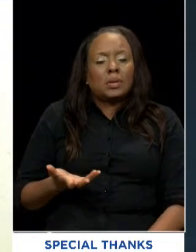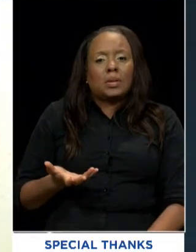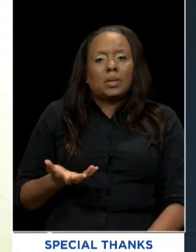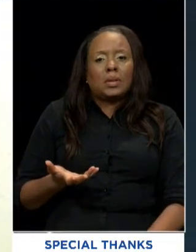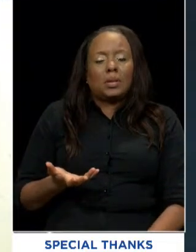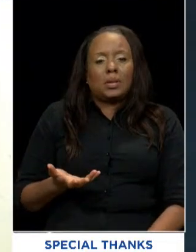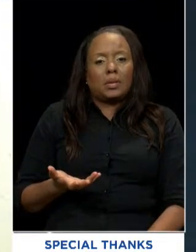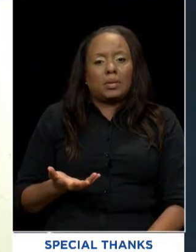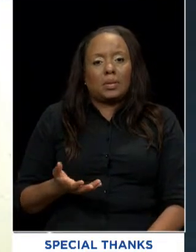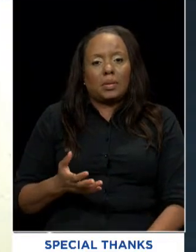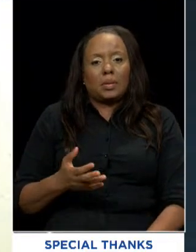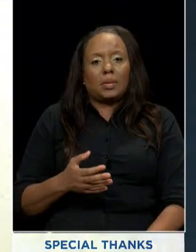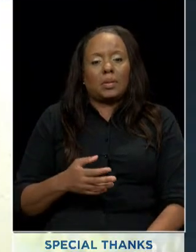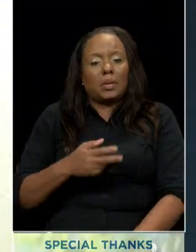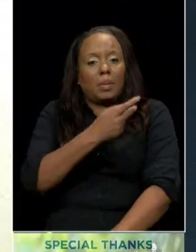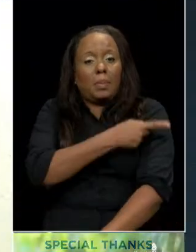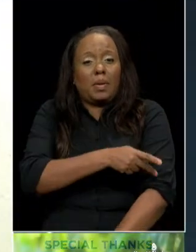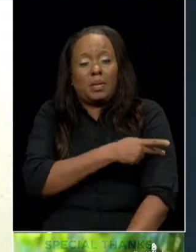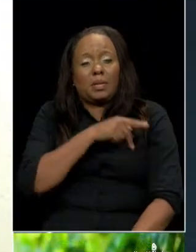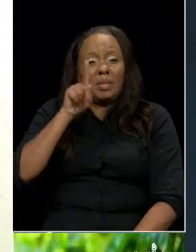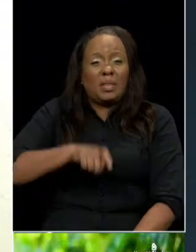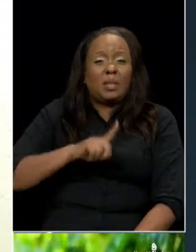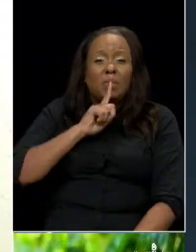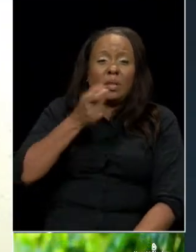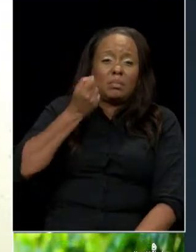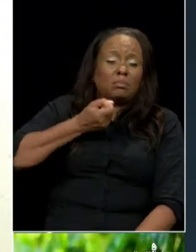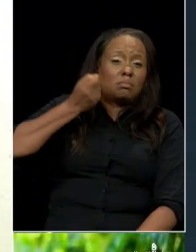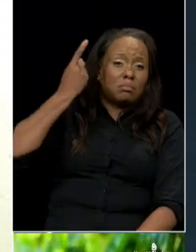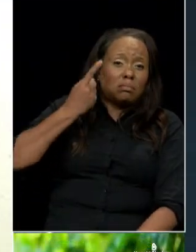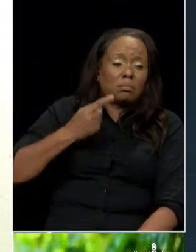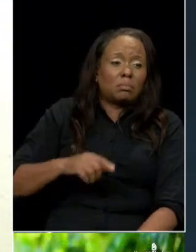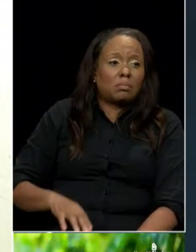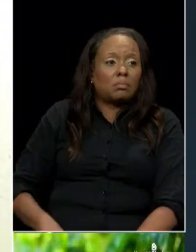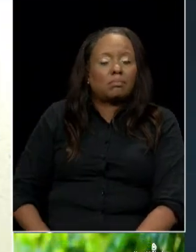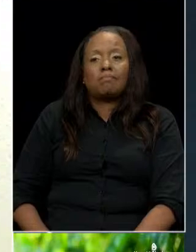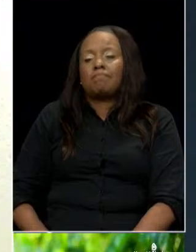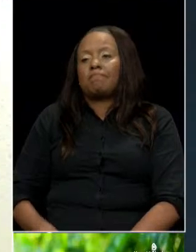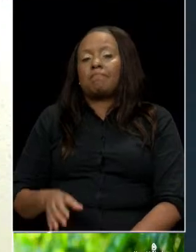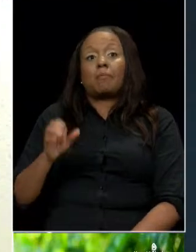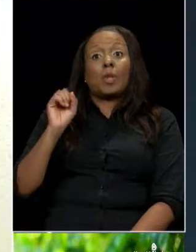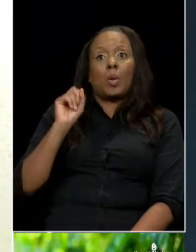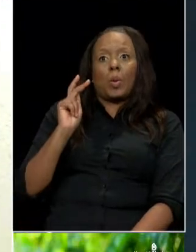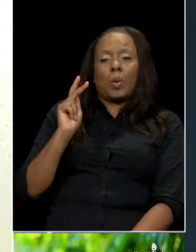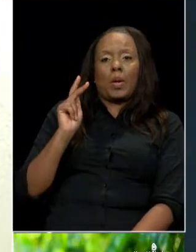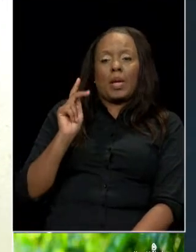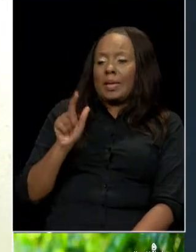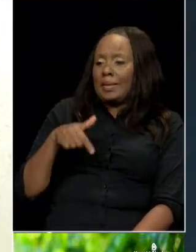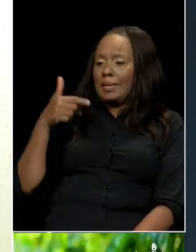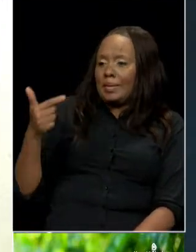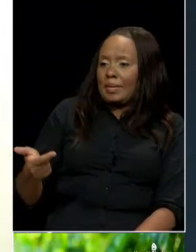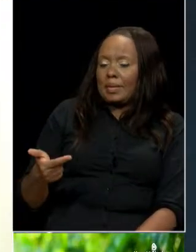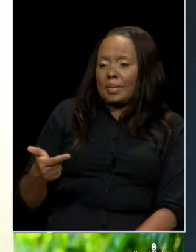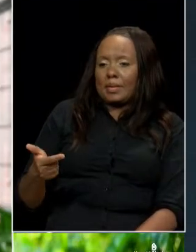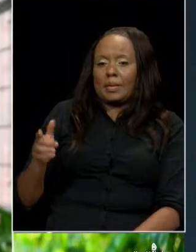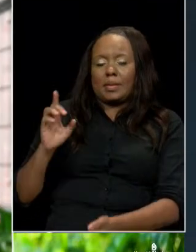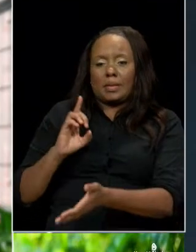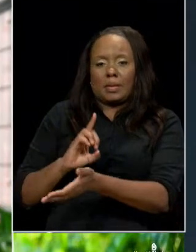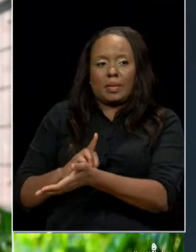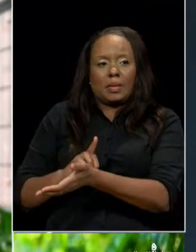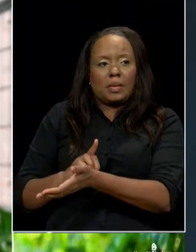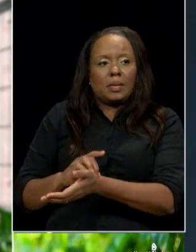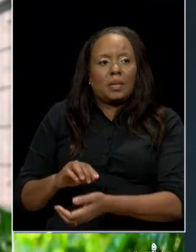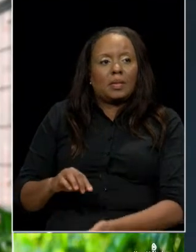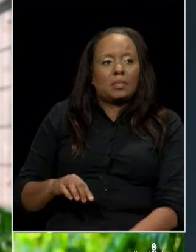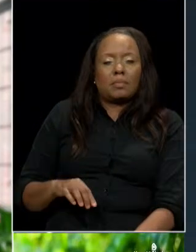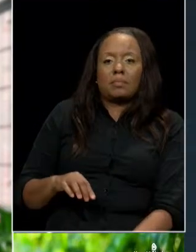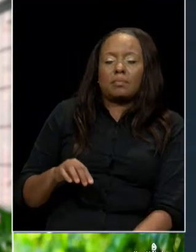so that patients come to understand the realities. Let's come to the podiatrist, Tony Pickering. From